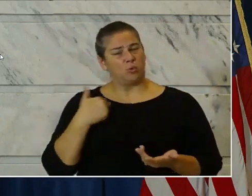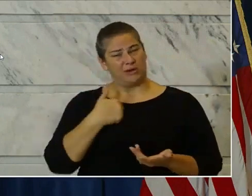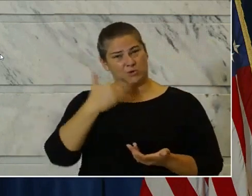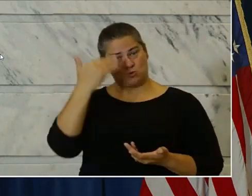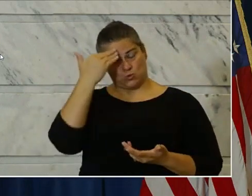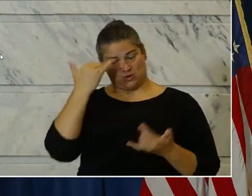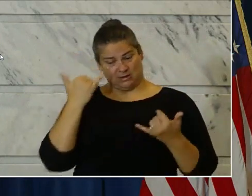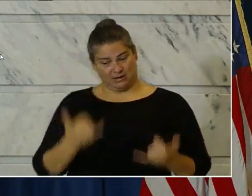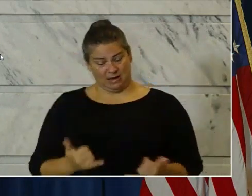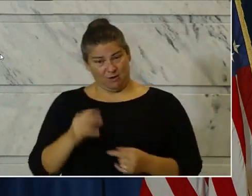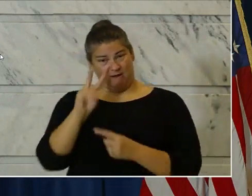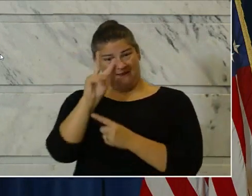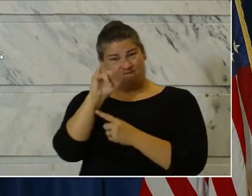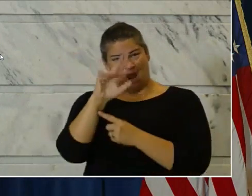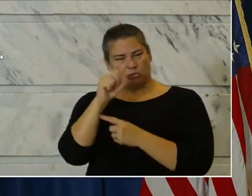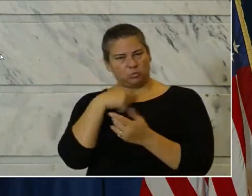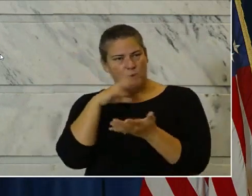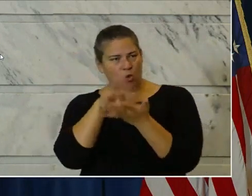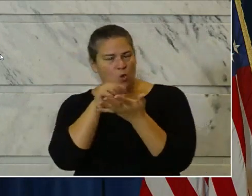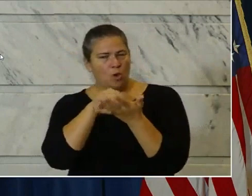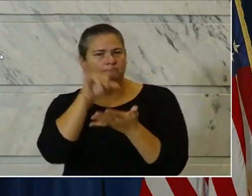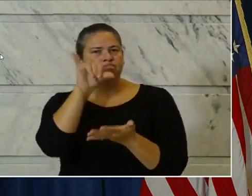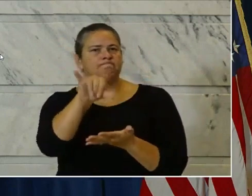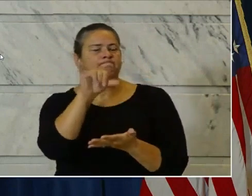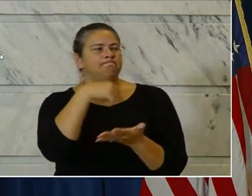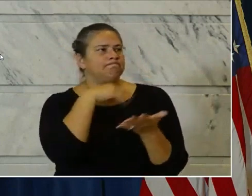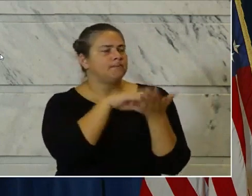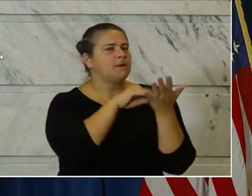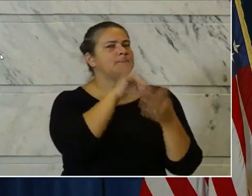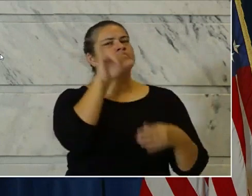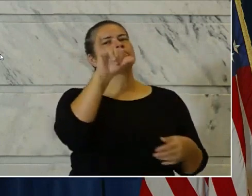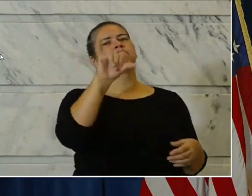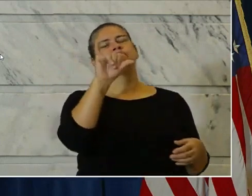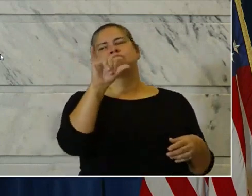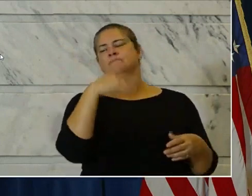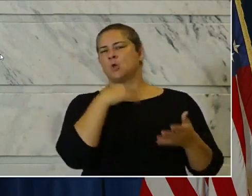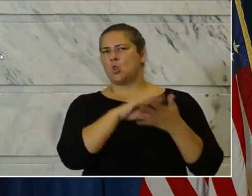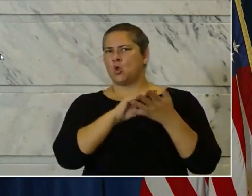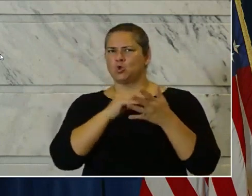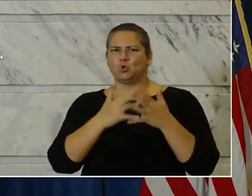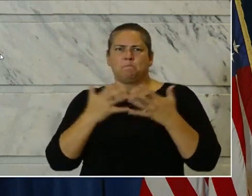than we ever have before. We just got to do what it takes. And again,